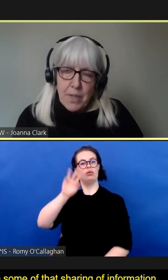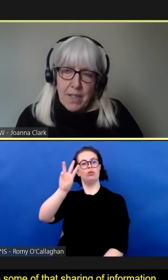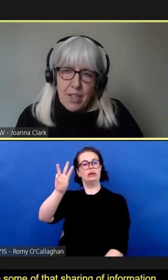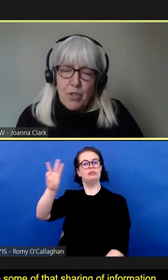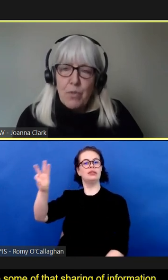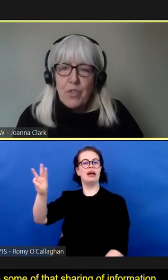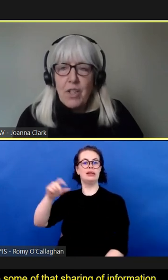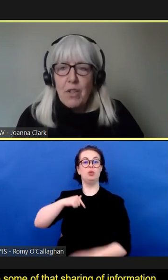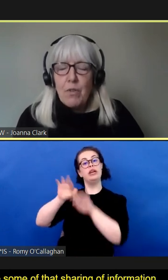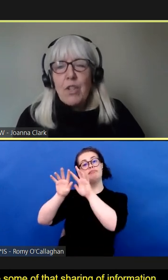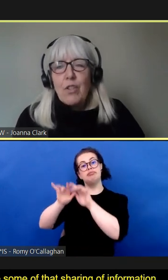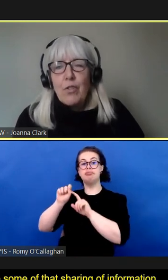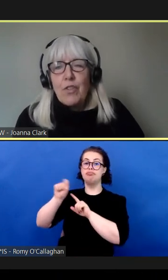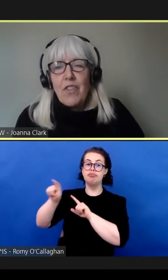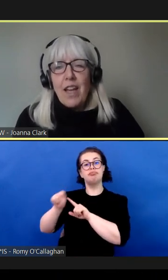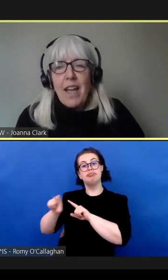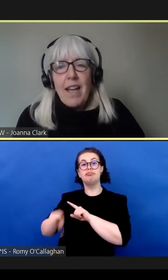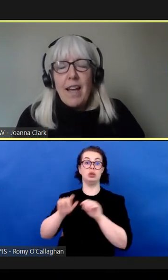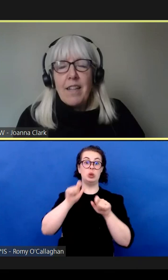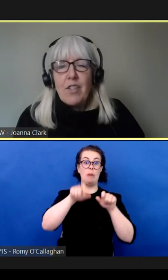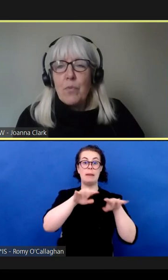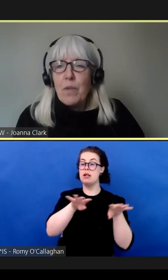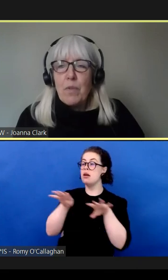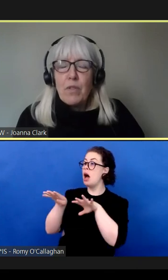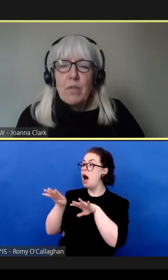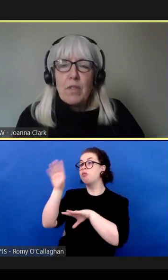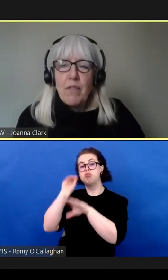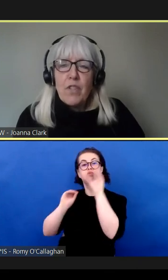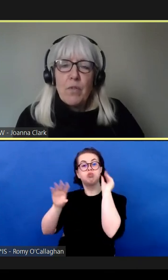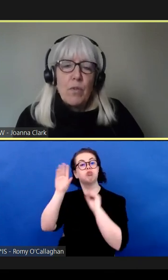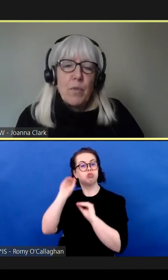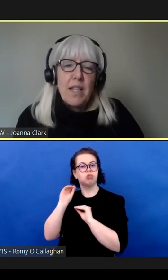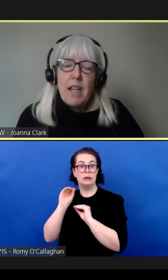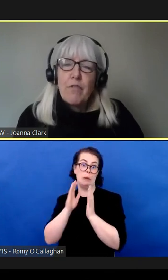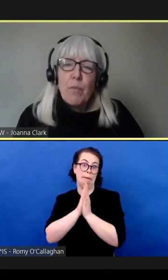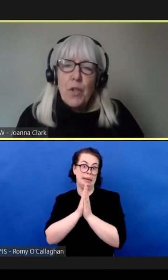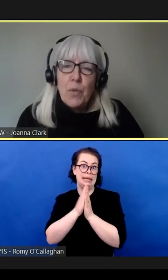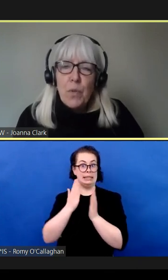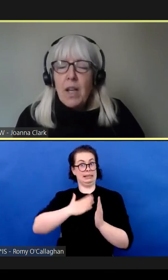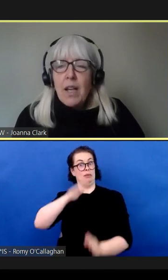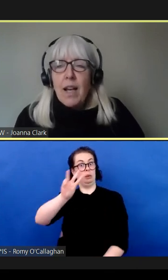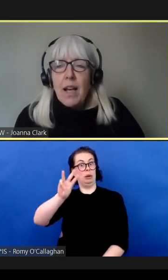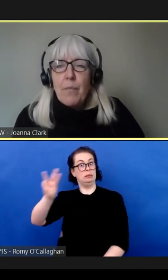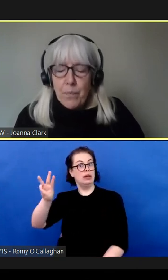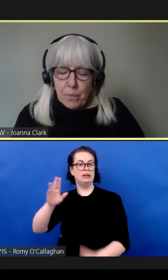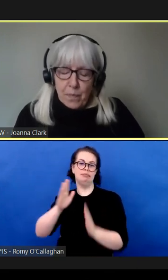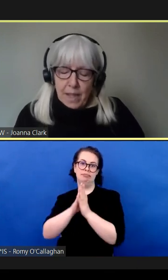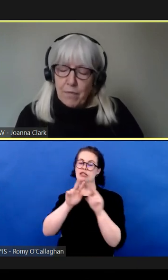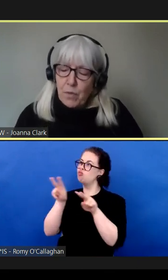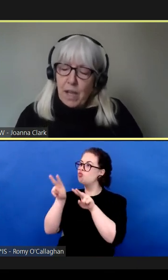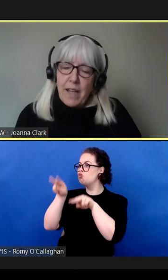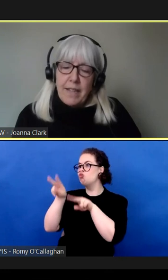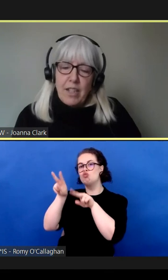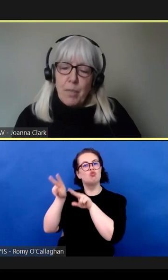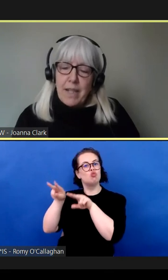So please do also look there, and we would love to always hear from you. If